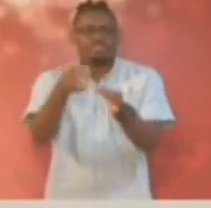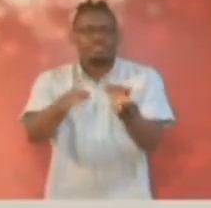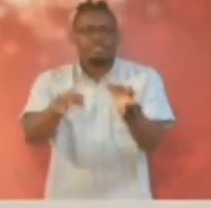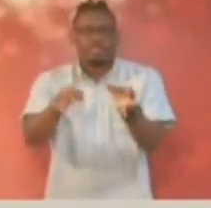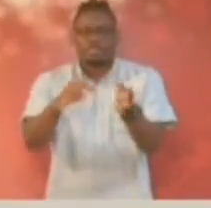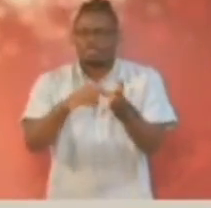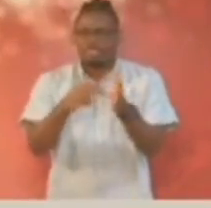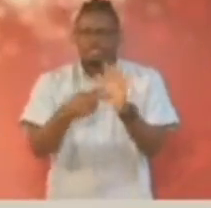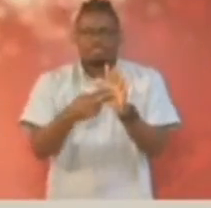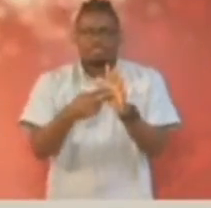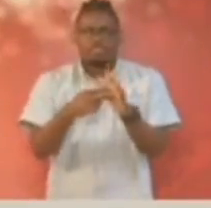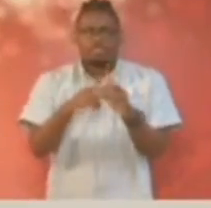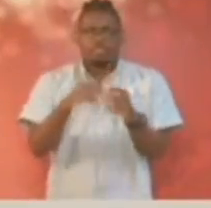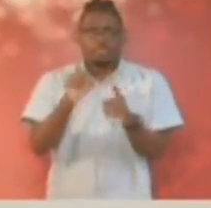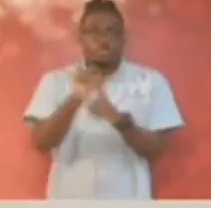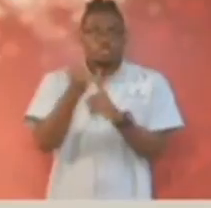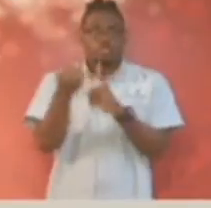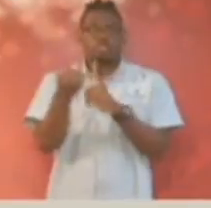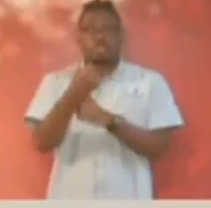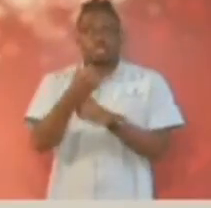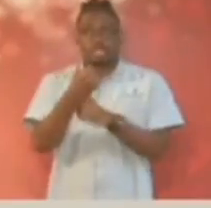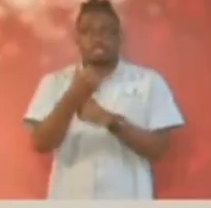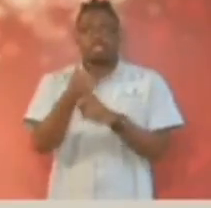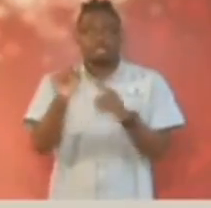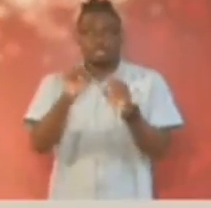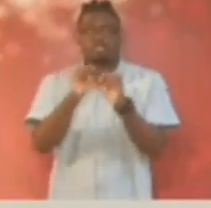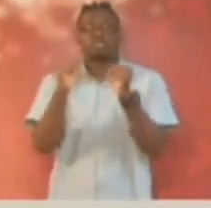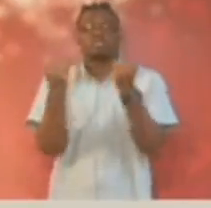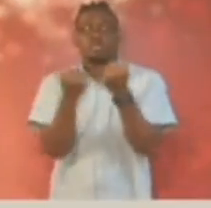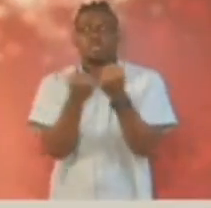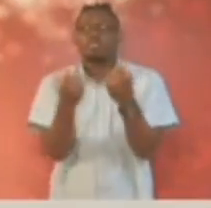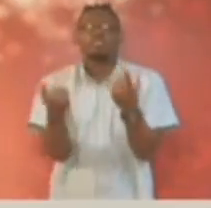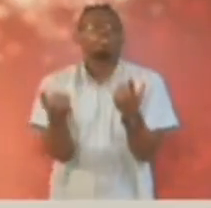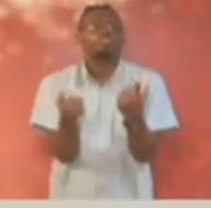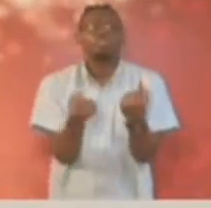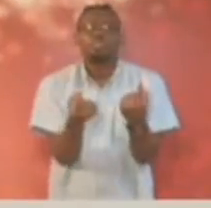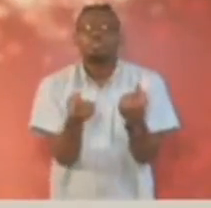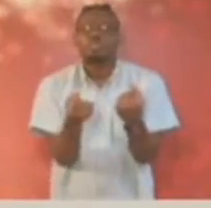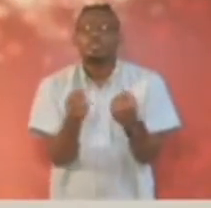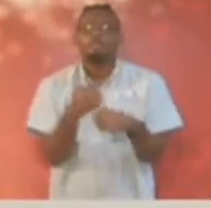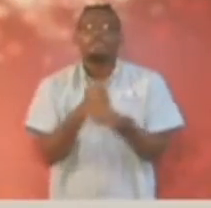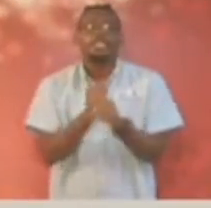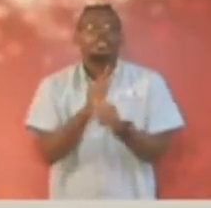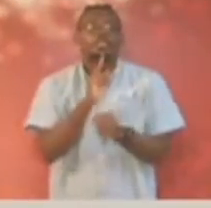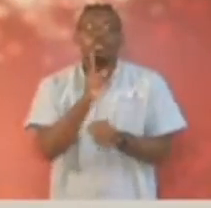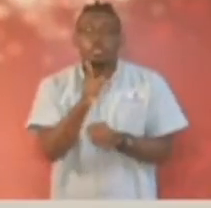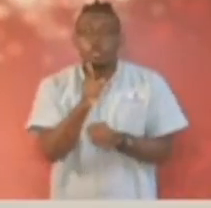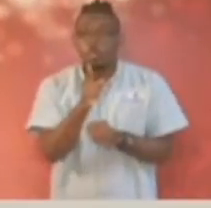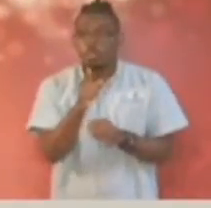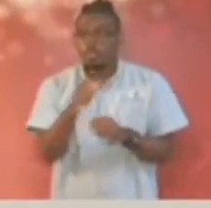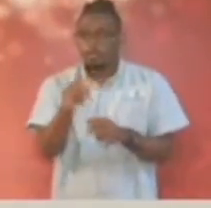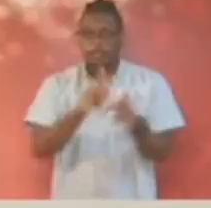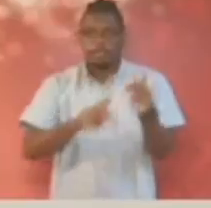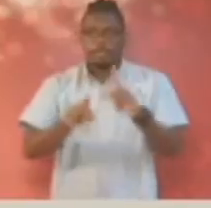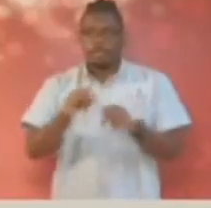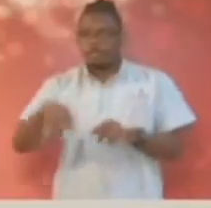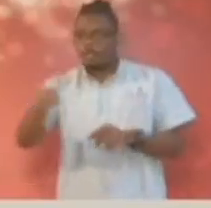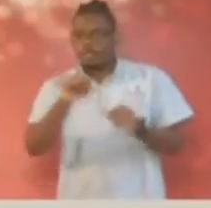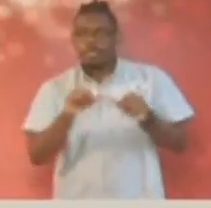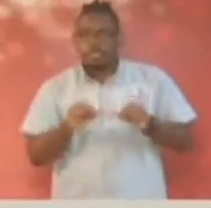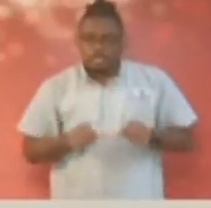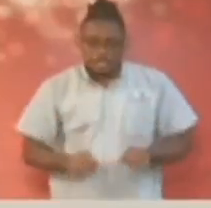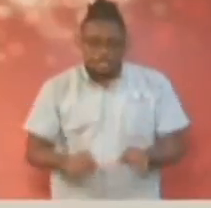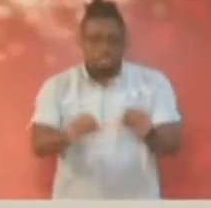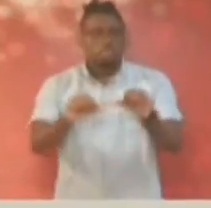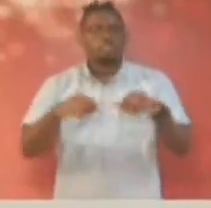society do to assure the conditions for our population to be healthy. So therefore, it's the same